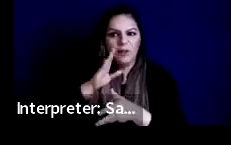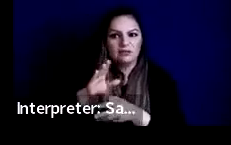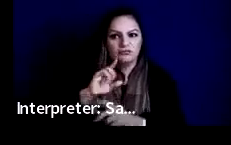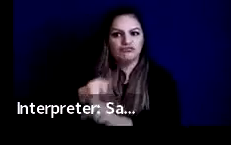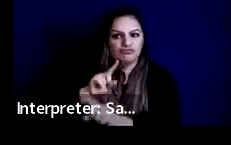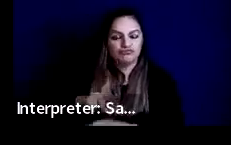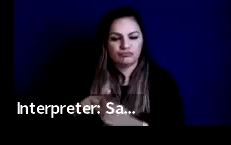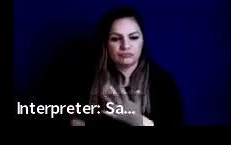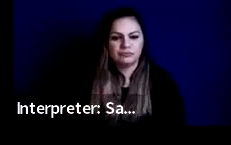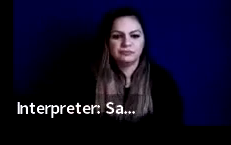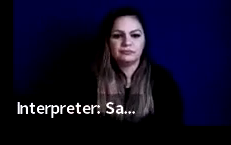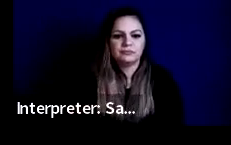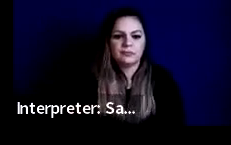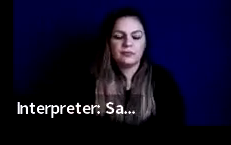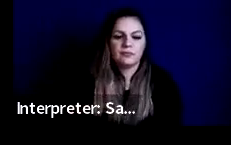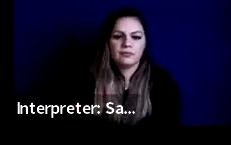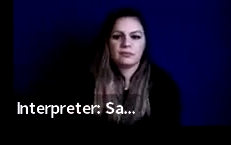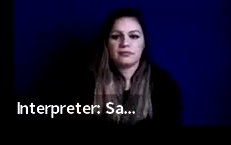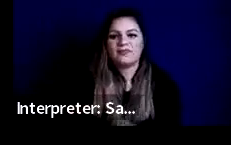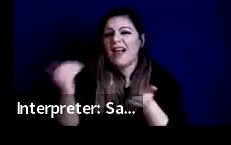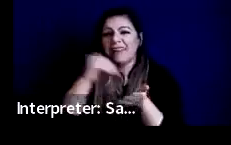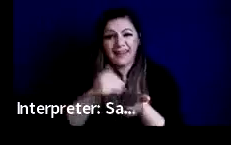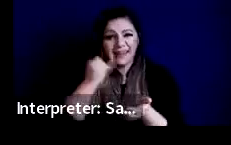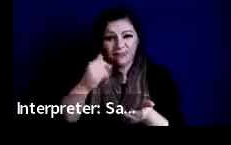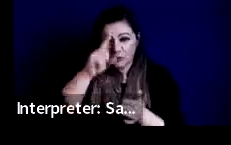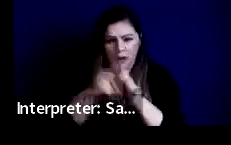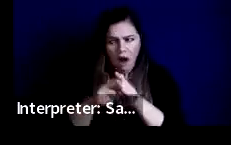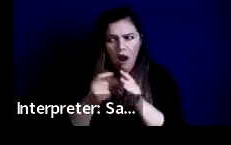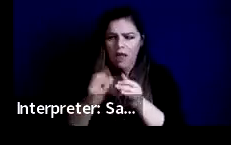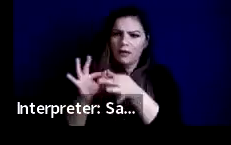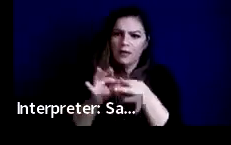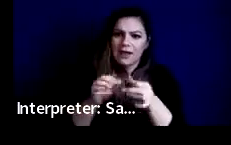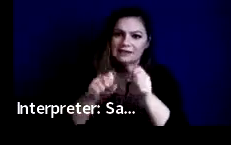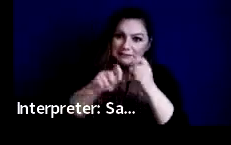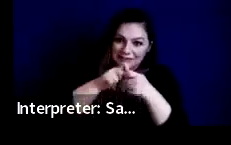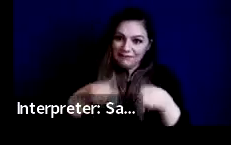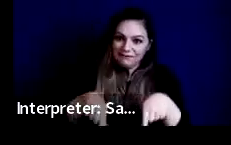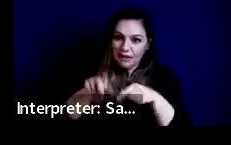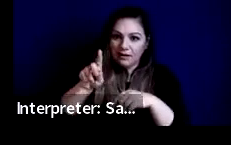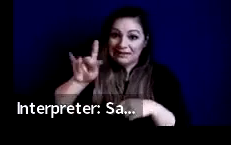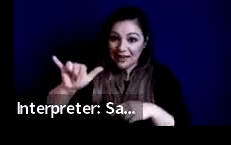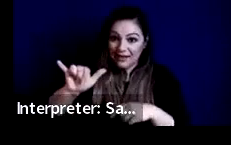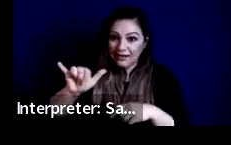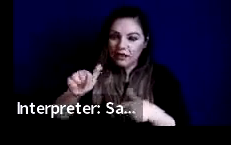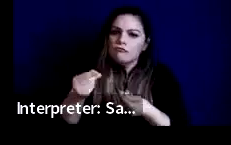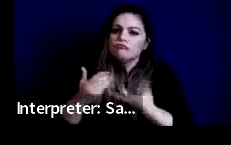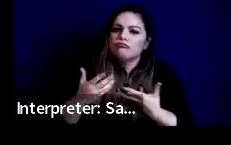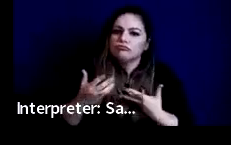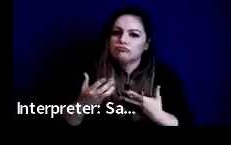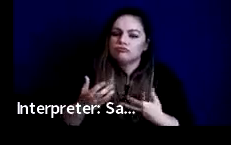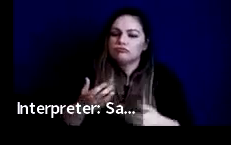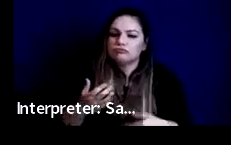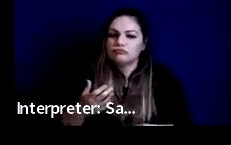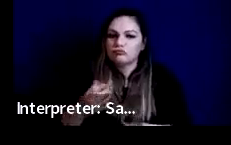to help us sort of contextualize this a bit more, please feel free to share those in the chat. We also are going to do some